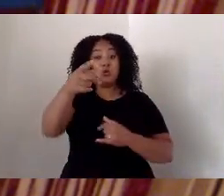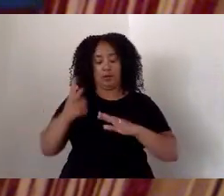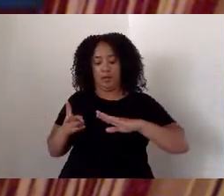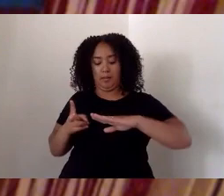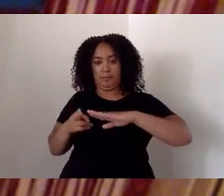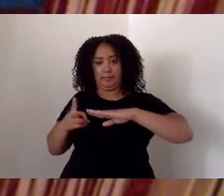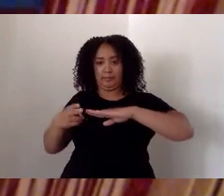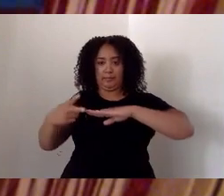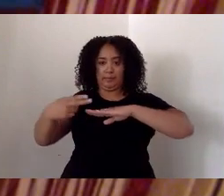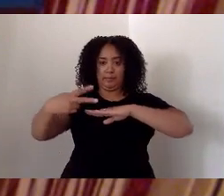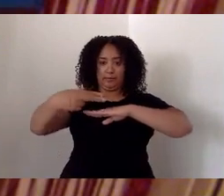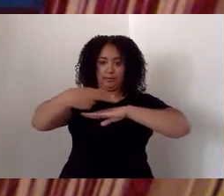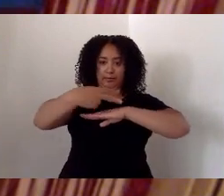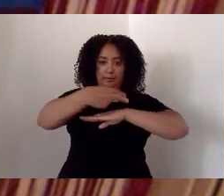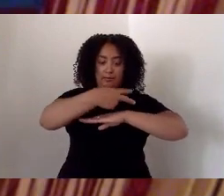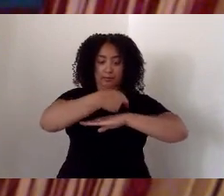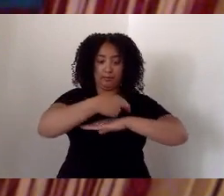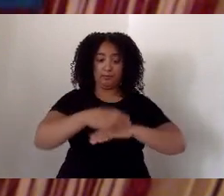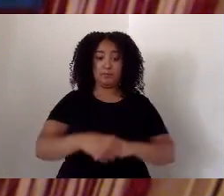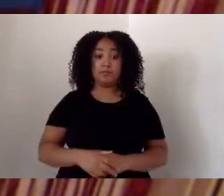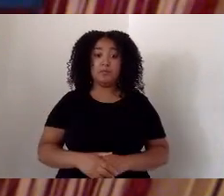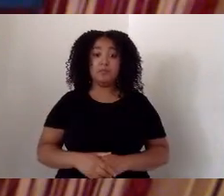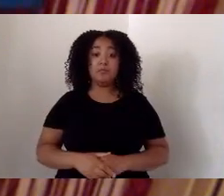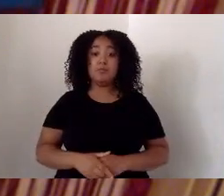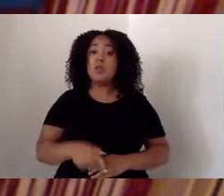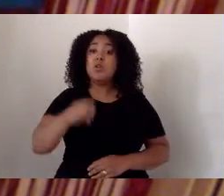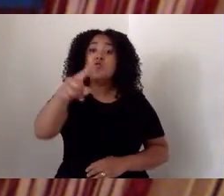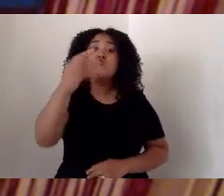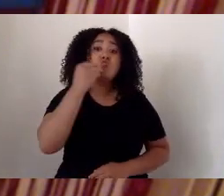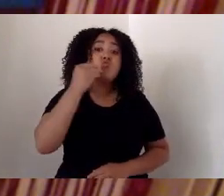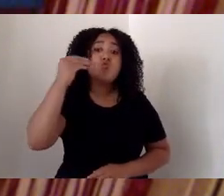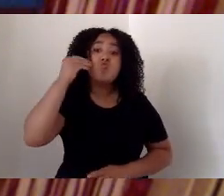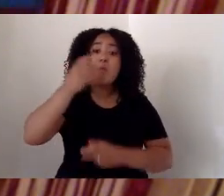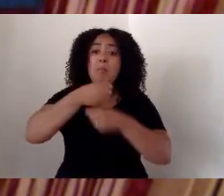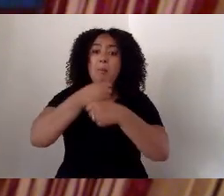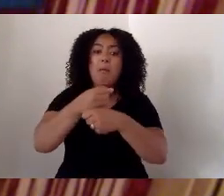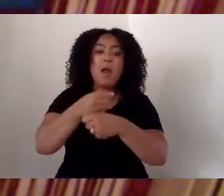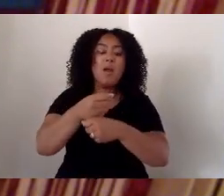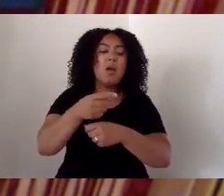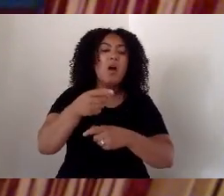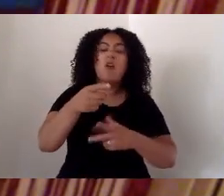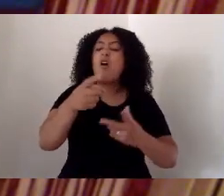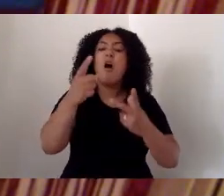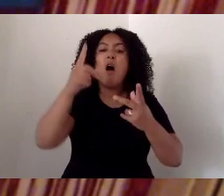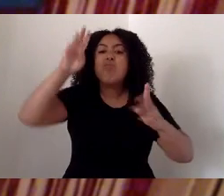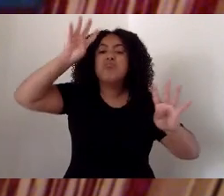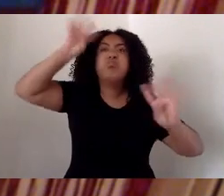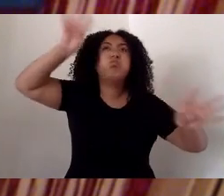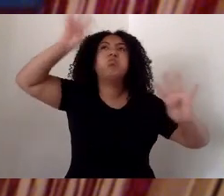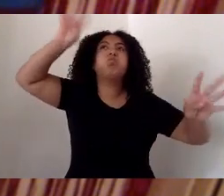Again, when you're doing your shadow puppets, you can literally make these whatever you can imagine.